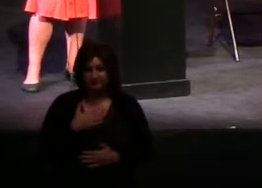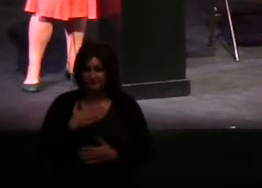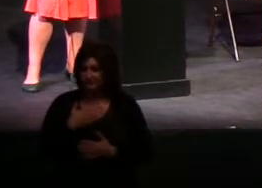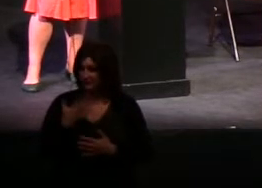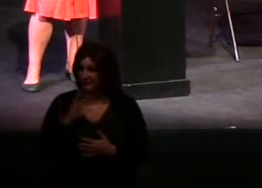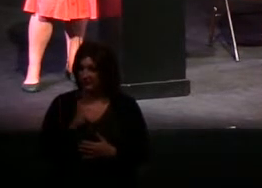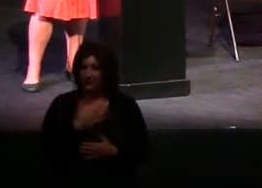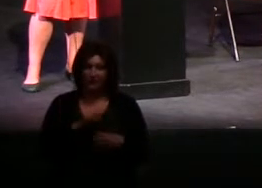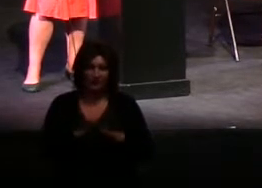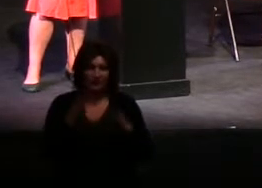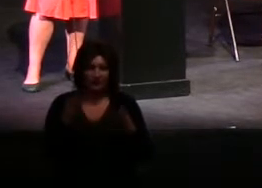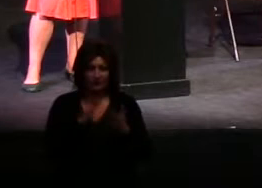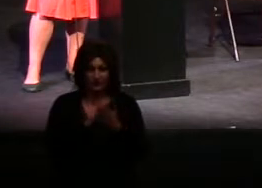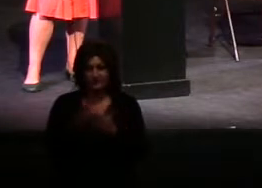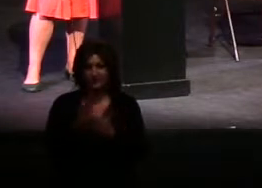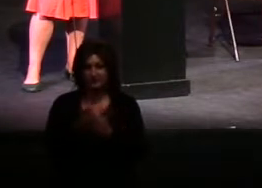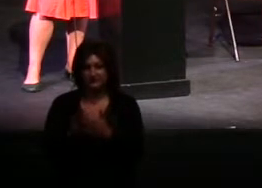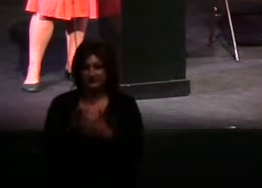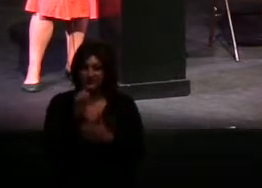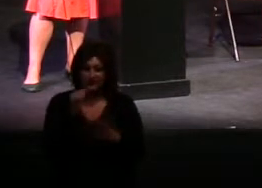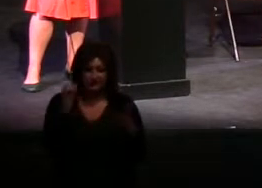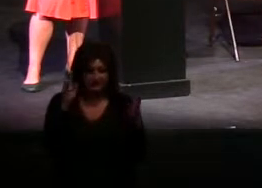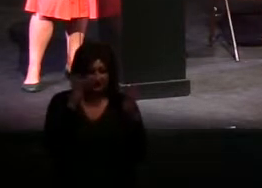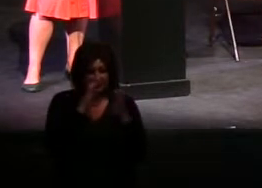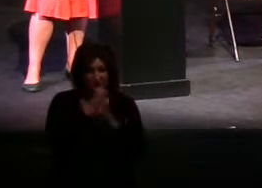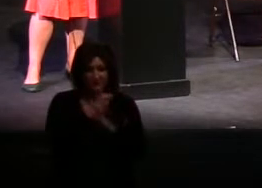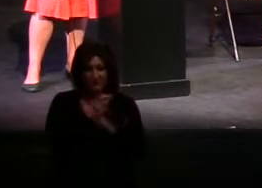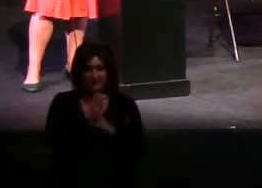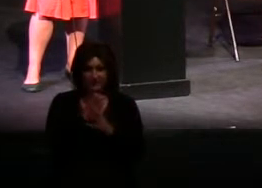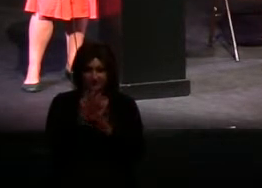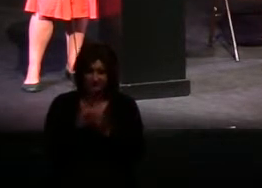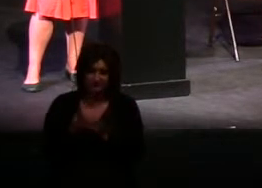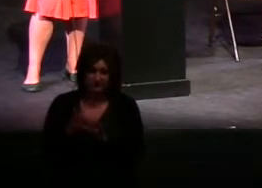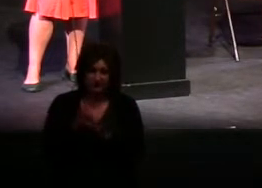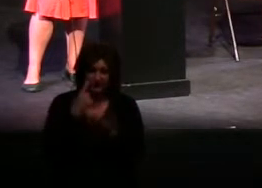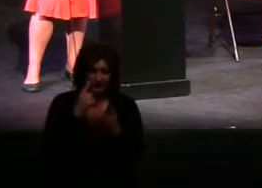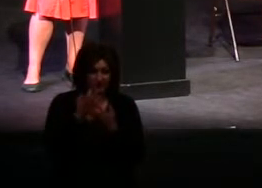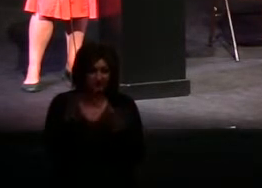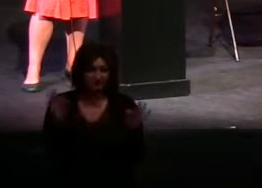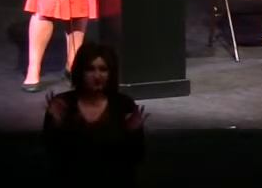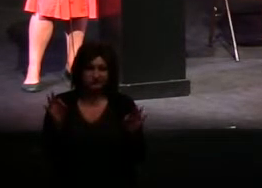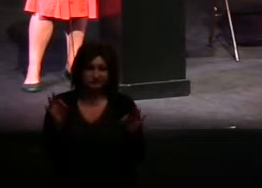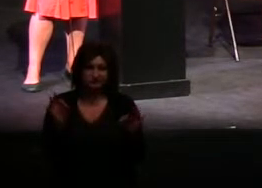open, generous, uncomplicated, beg for release.